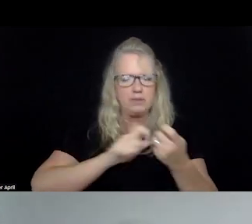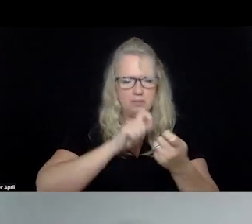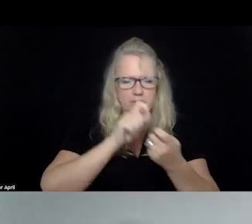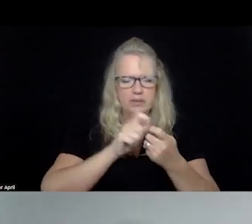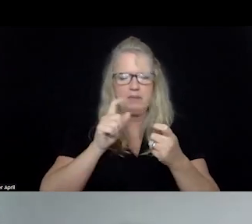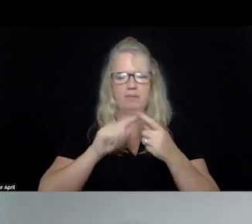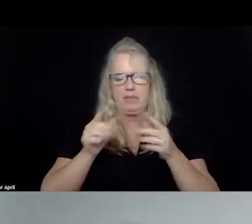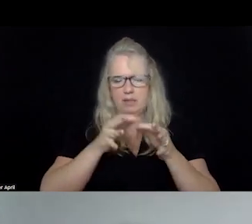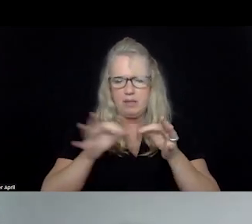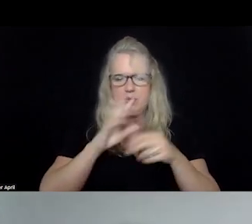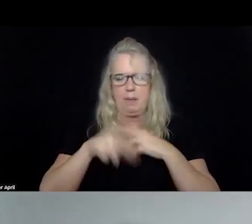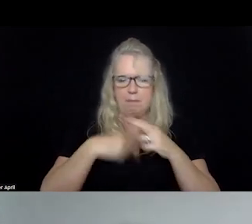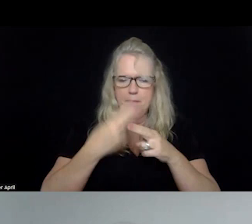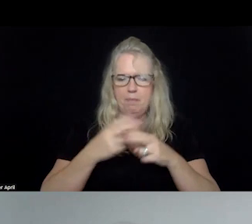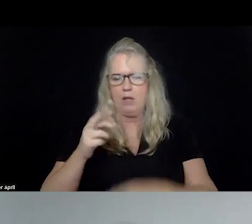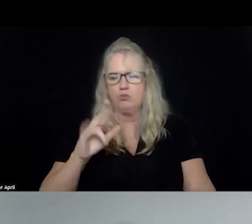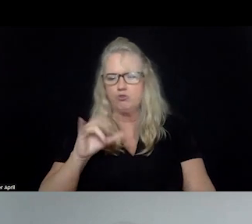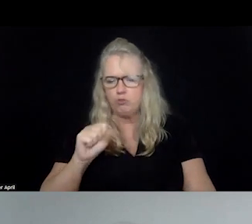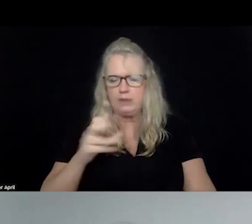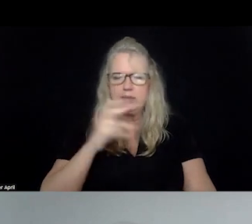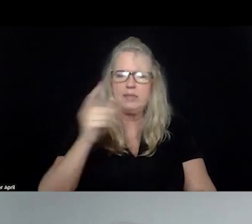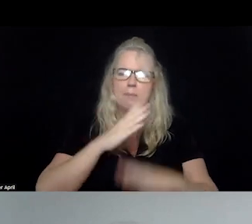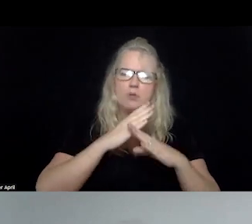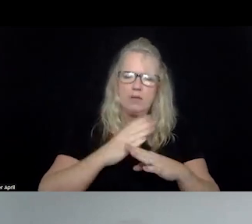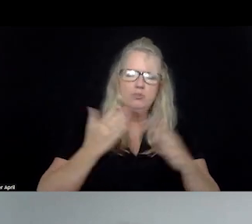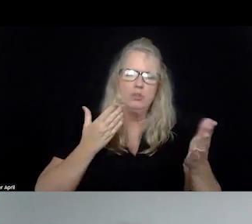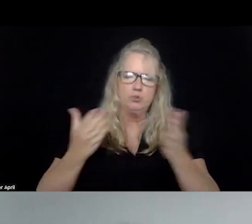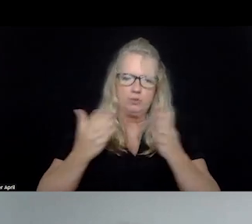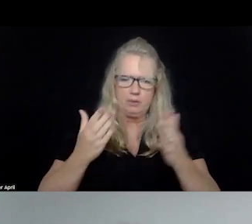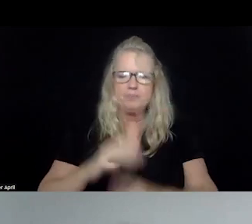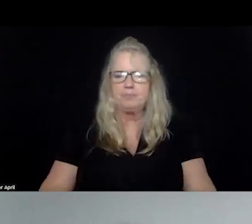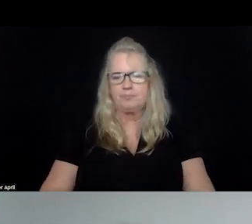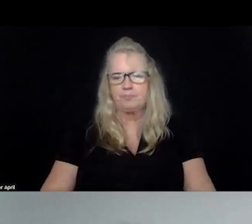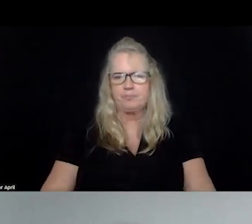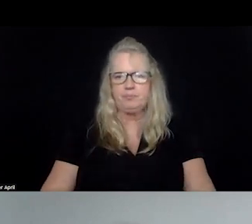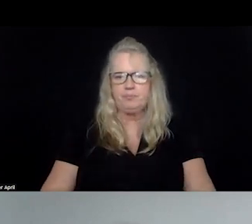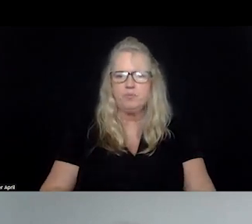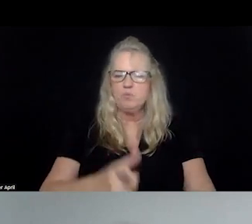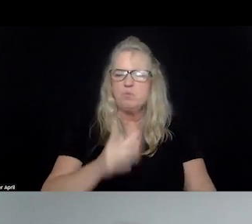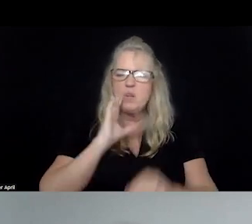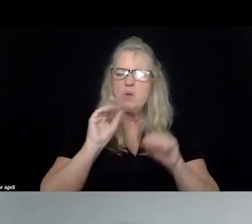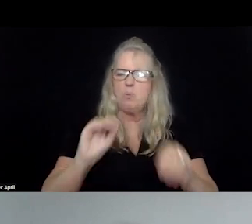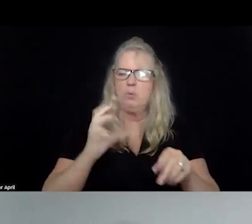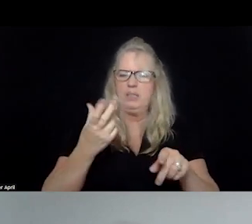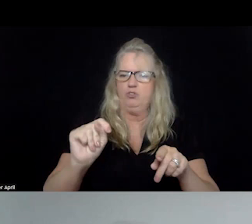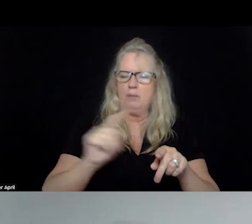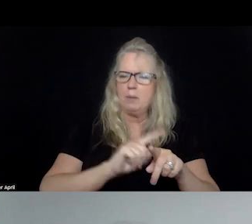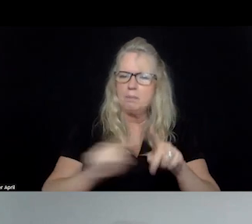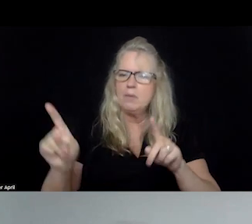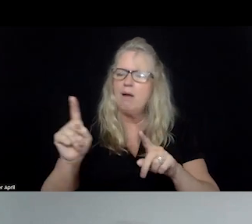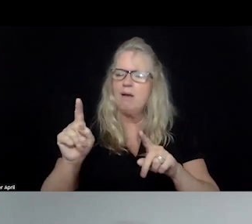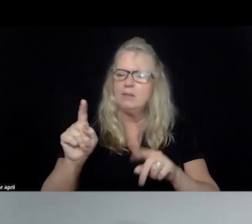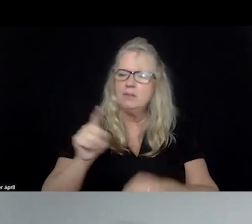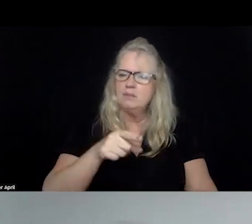about crisis and suicide prevention services. And I will put this in the chat, but the text regarding